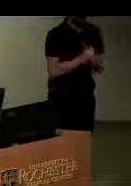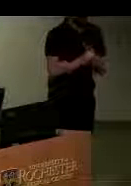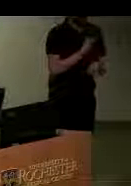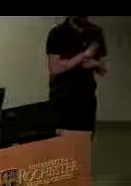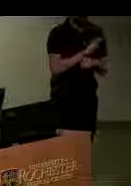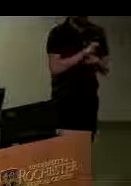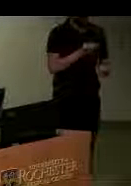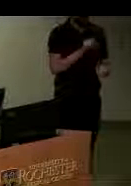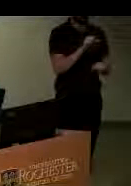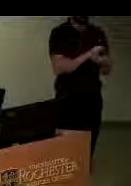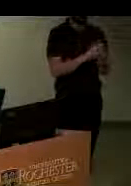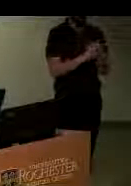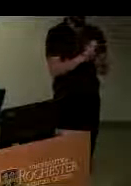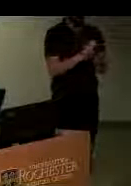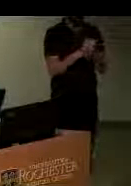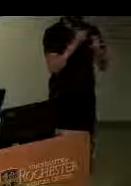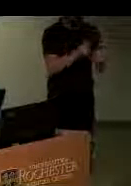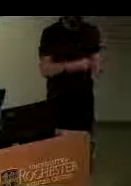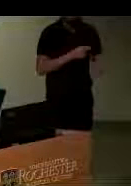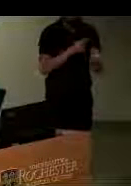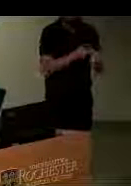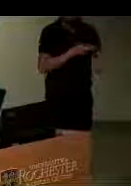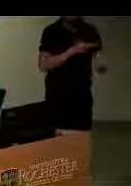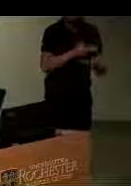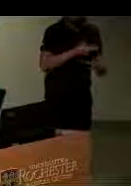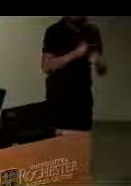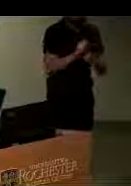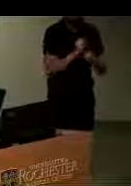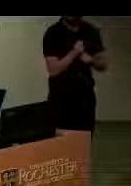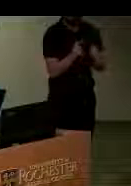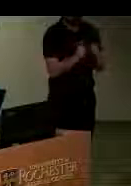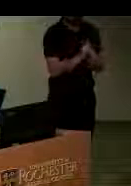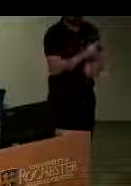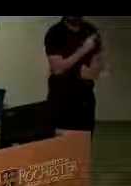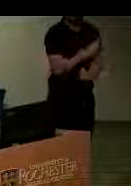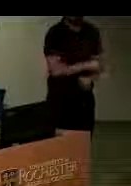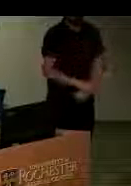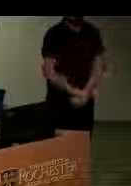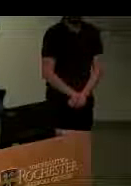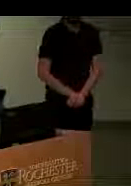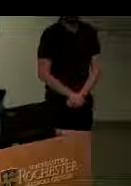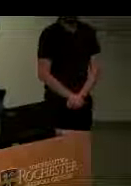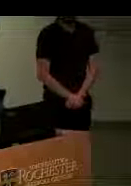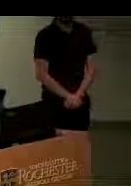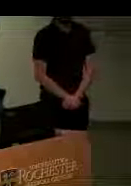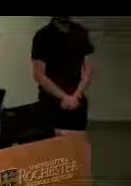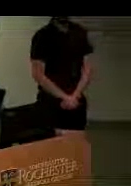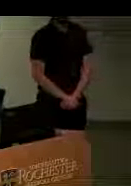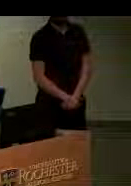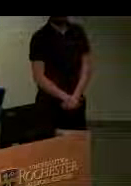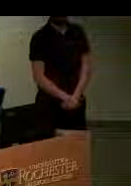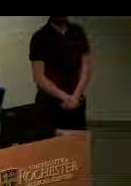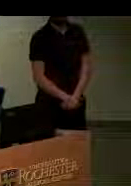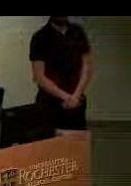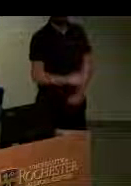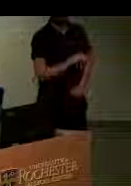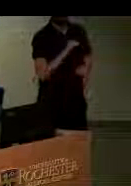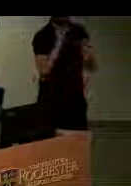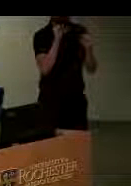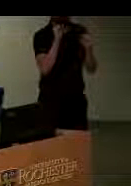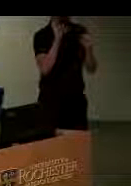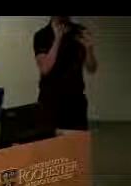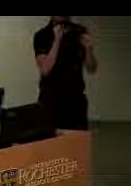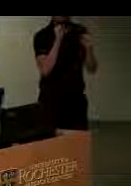work through difficult interpersonal situations with their patients. And the absolutely